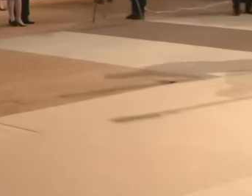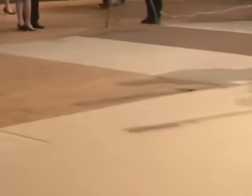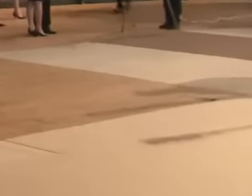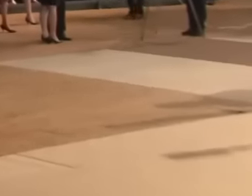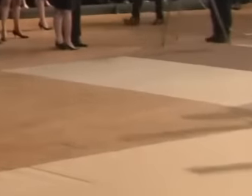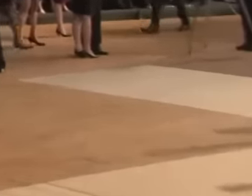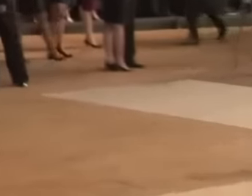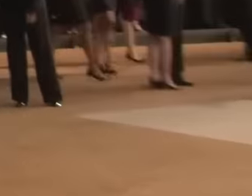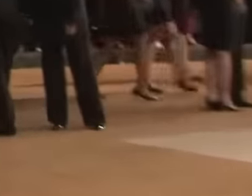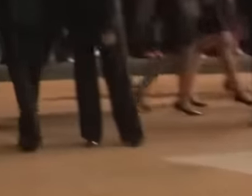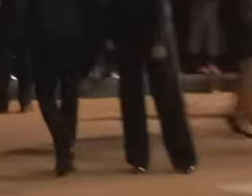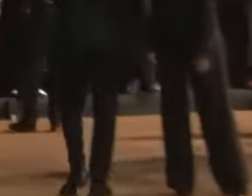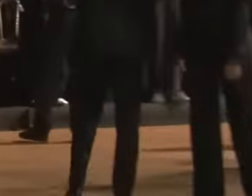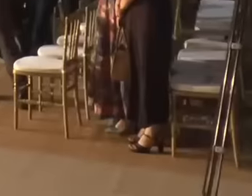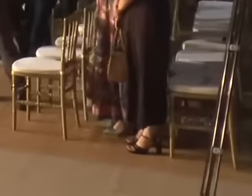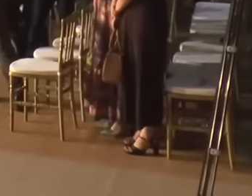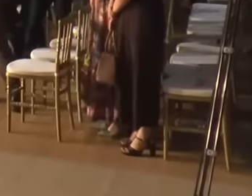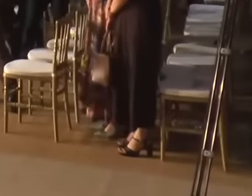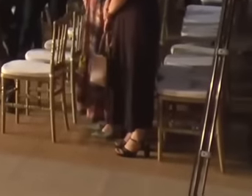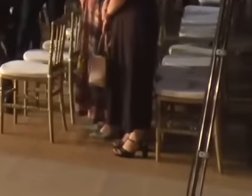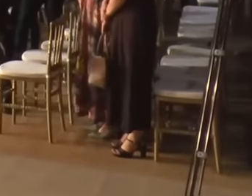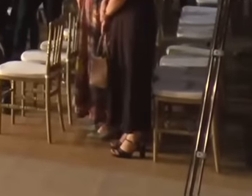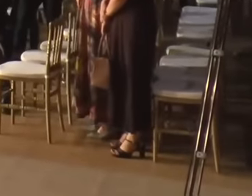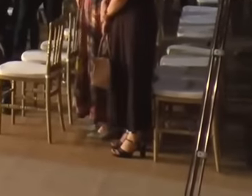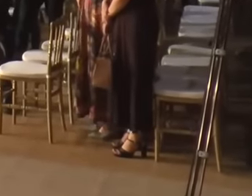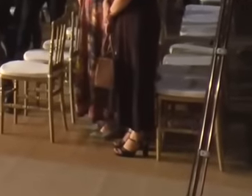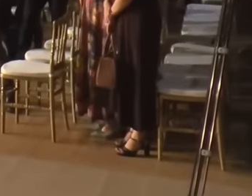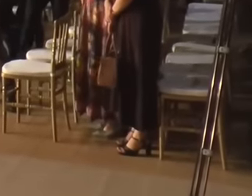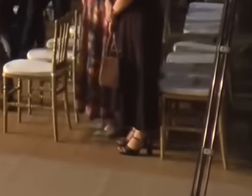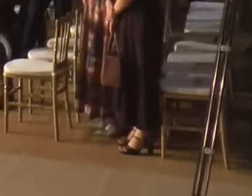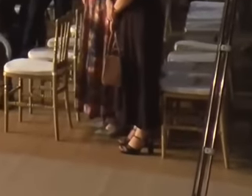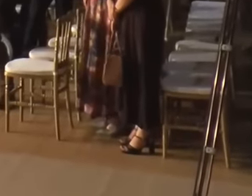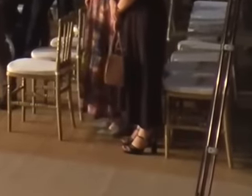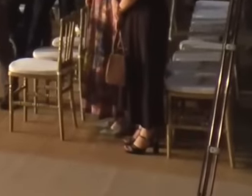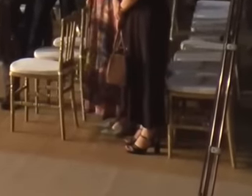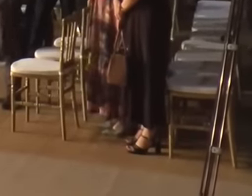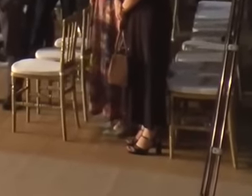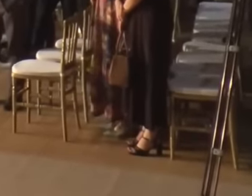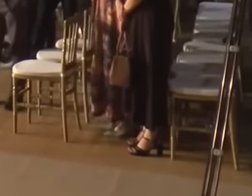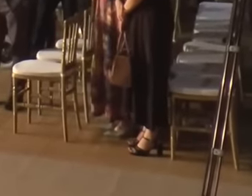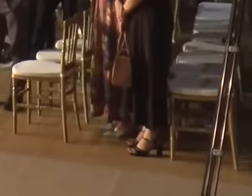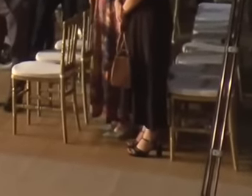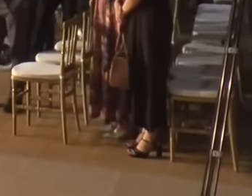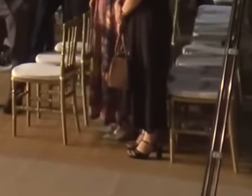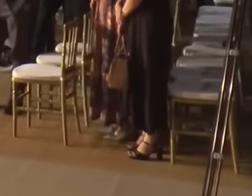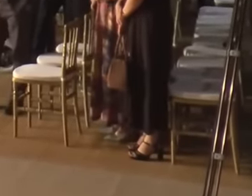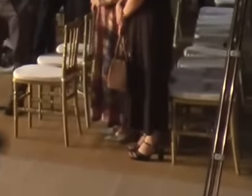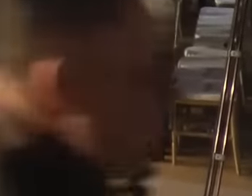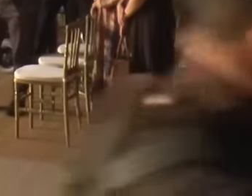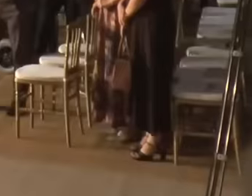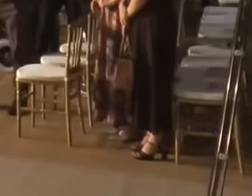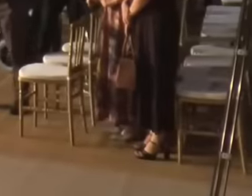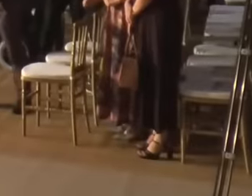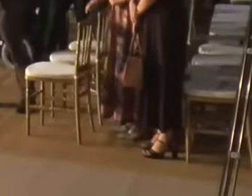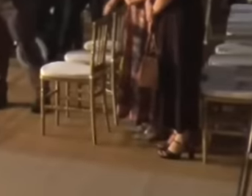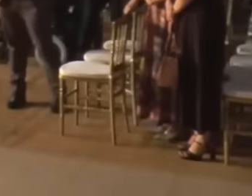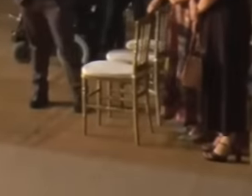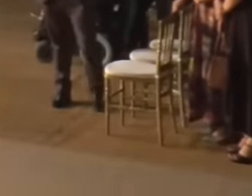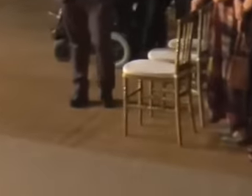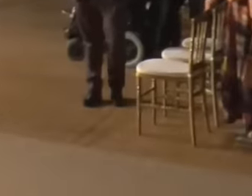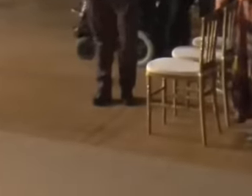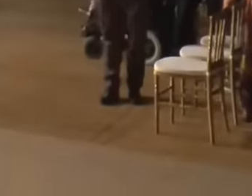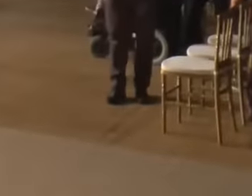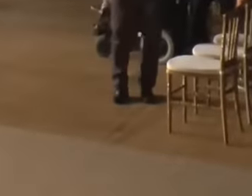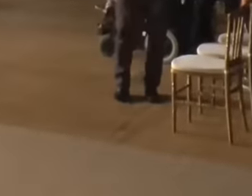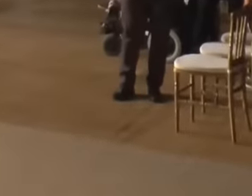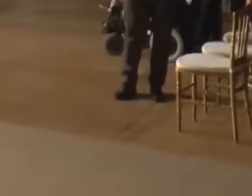would never fade. One day my father, he told me, son, don't let it slip away. He took me in his arms, I